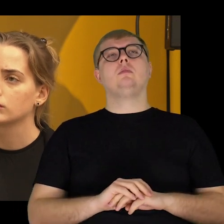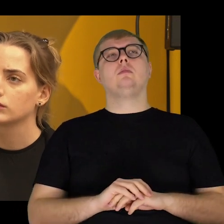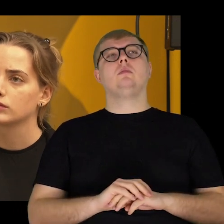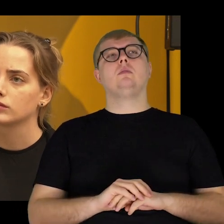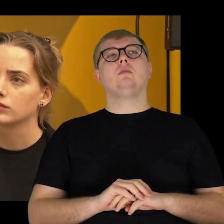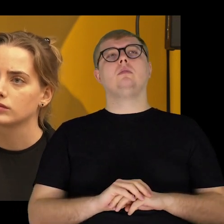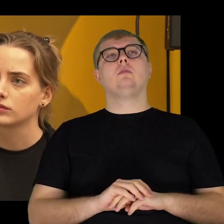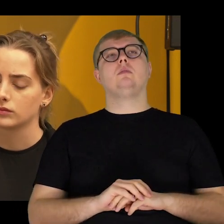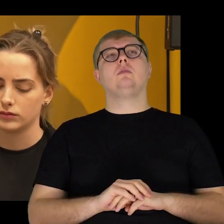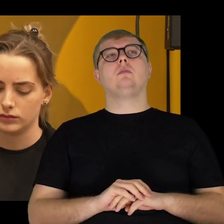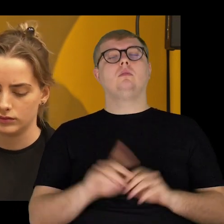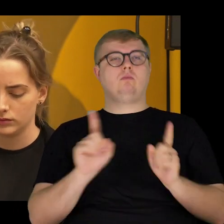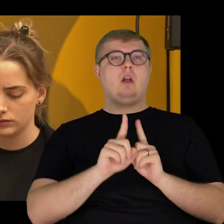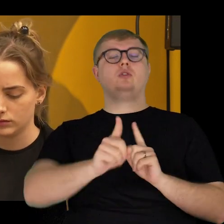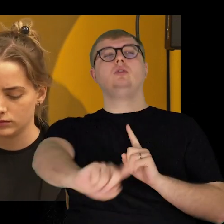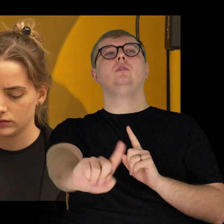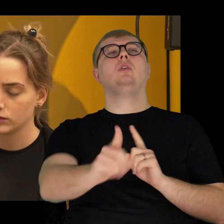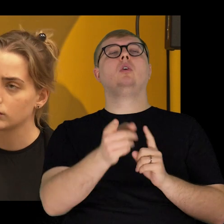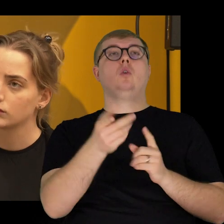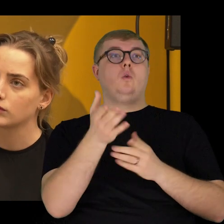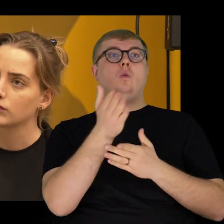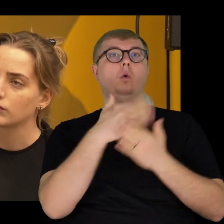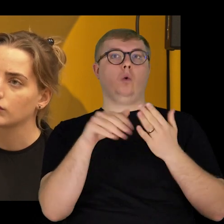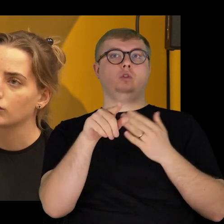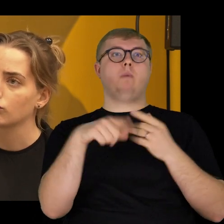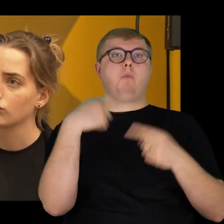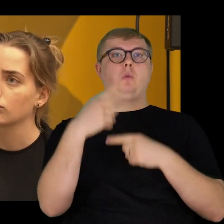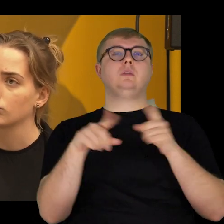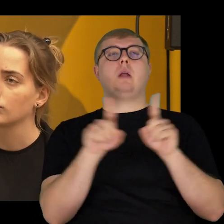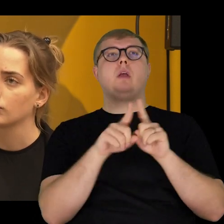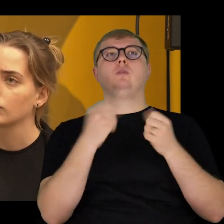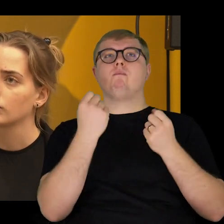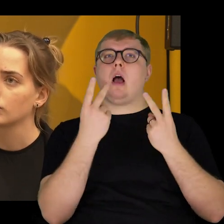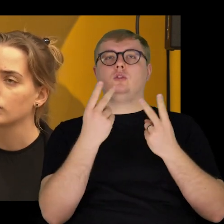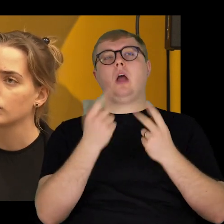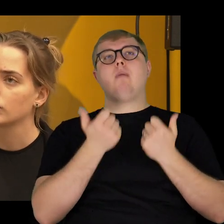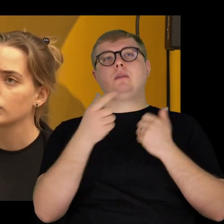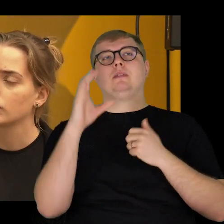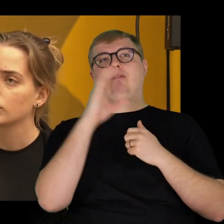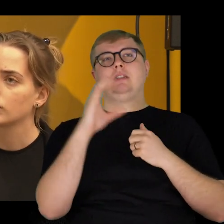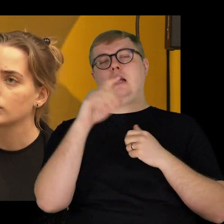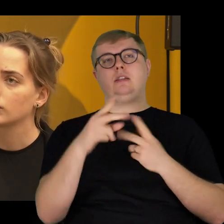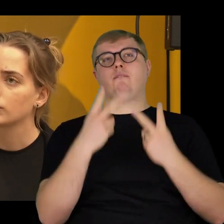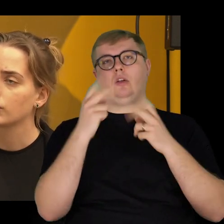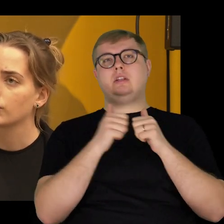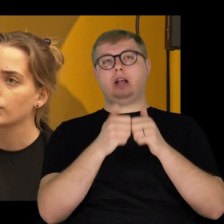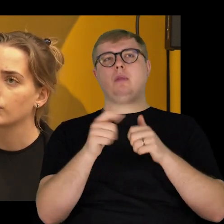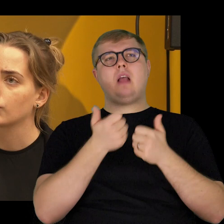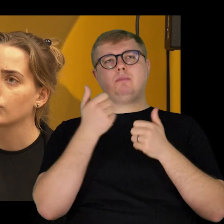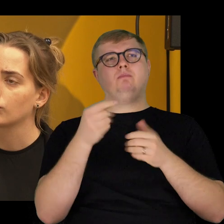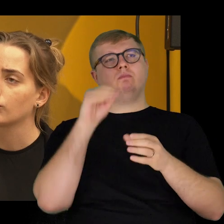production, a big push to sort of do that. So digitalization is playing a key role there to sort of pushing them into force,